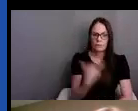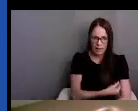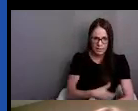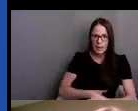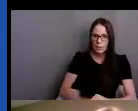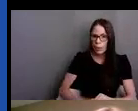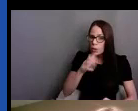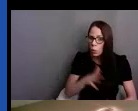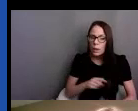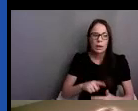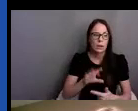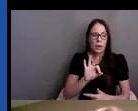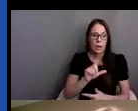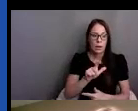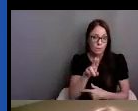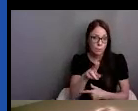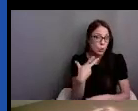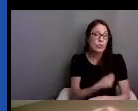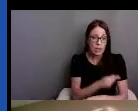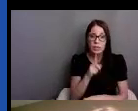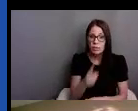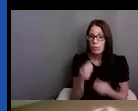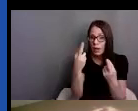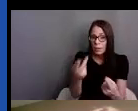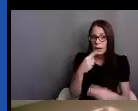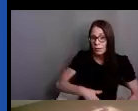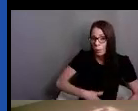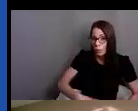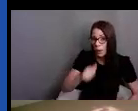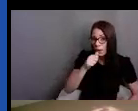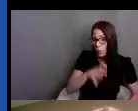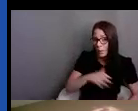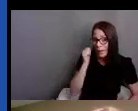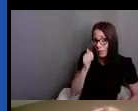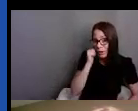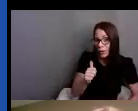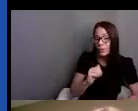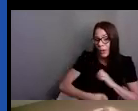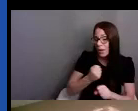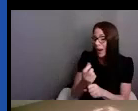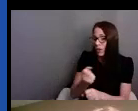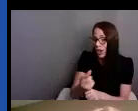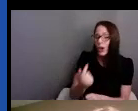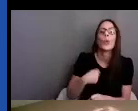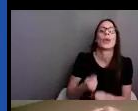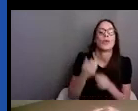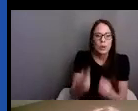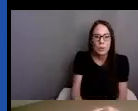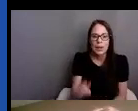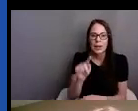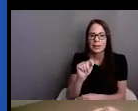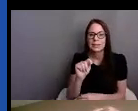like flu shots are recommended for pregnant women every year. We recommend that all pregnant women get a Tdap vaccine in their